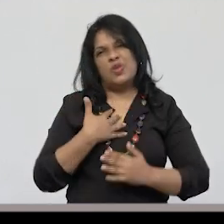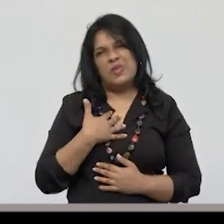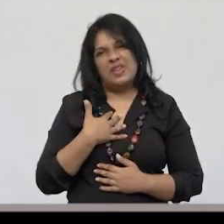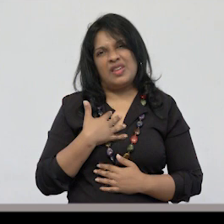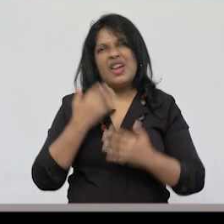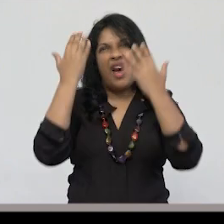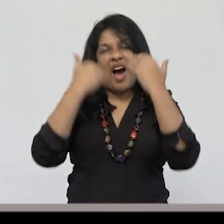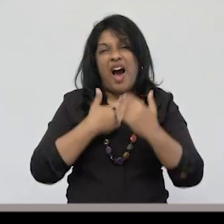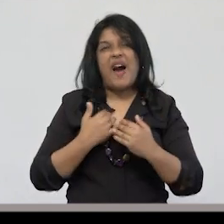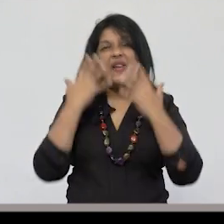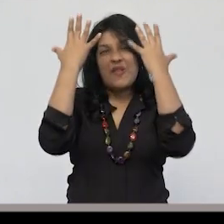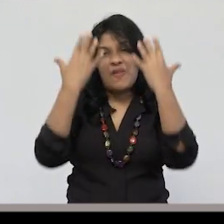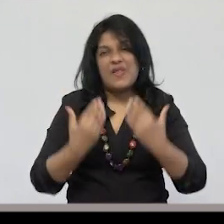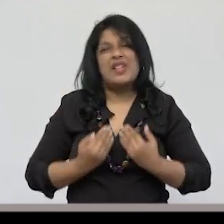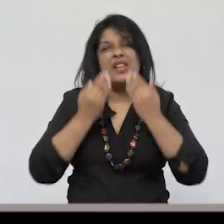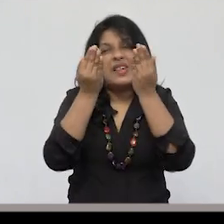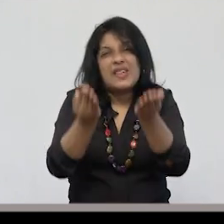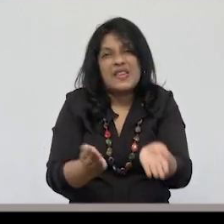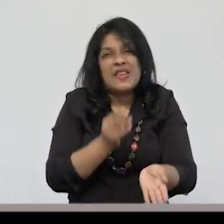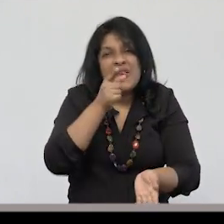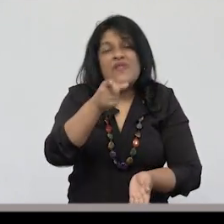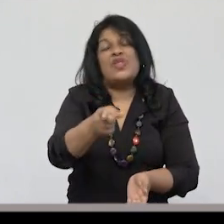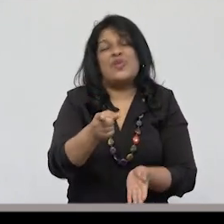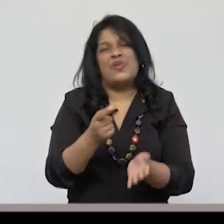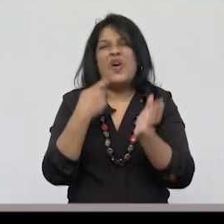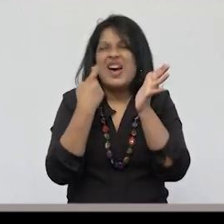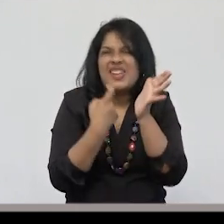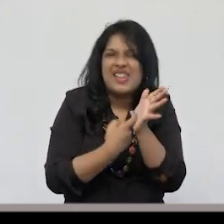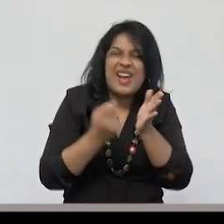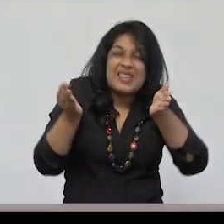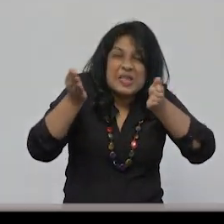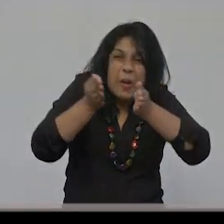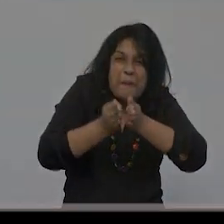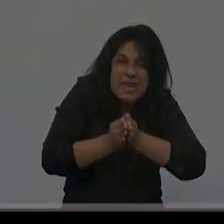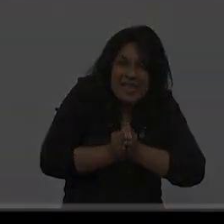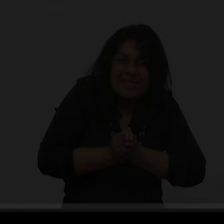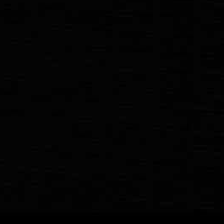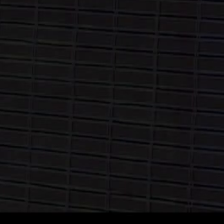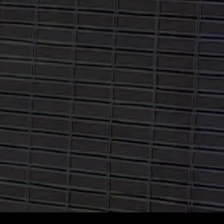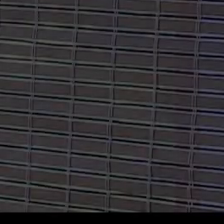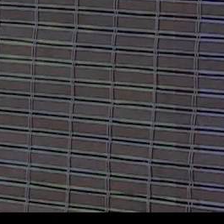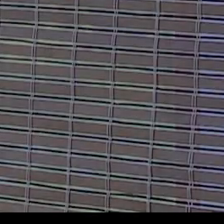souls. For my yoke is easy to bear, and the burden I give you is light.